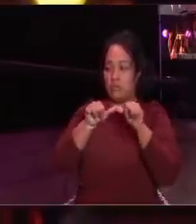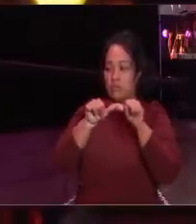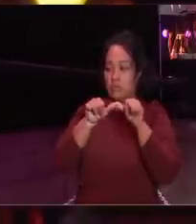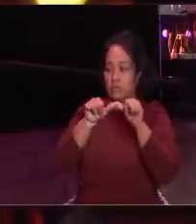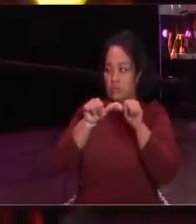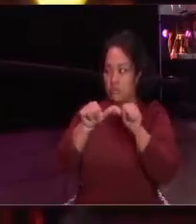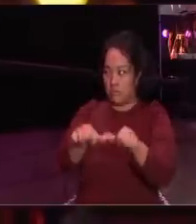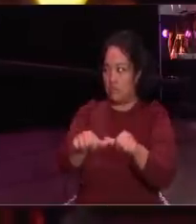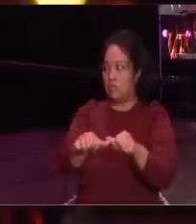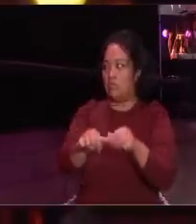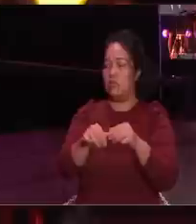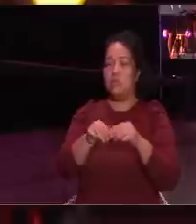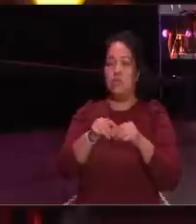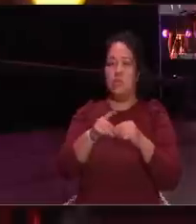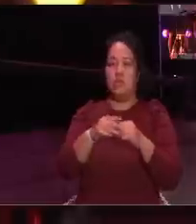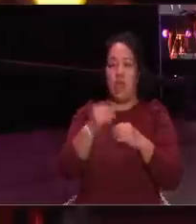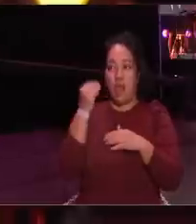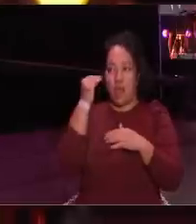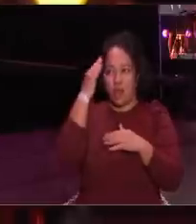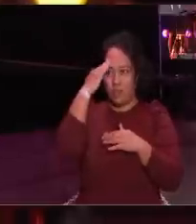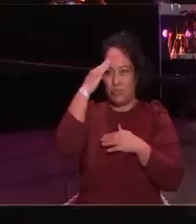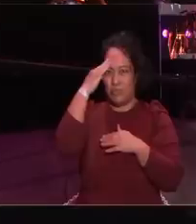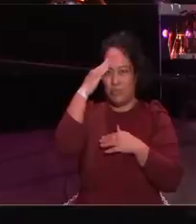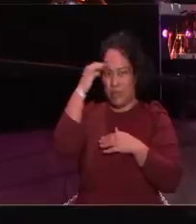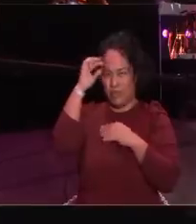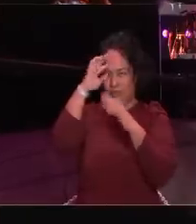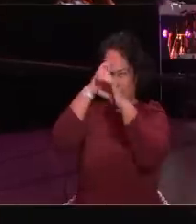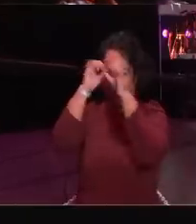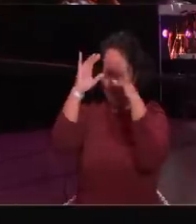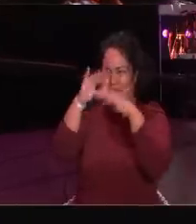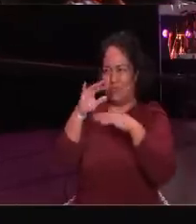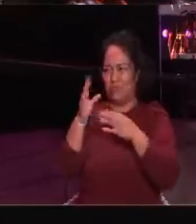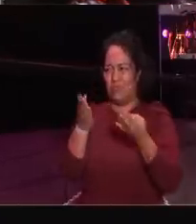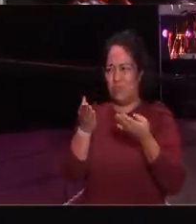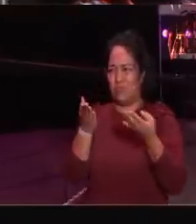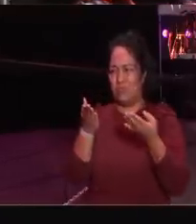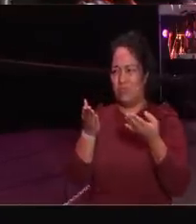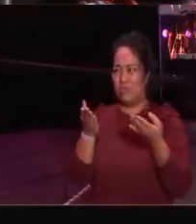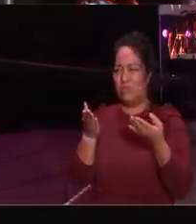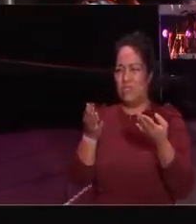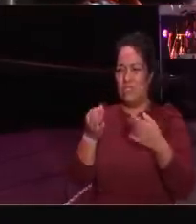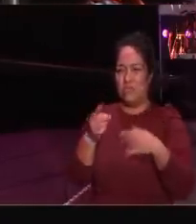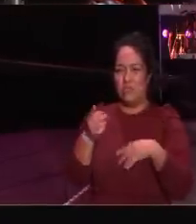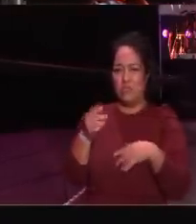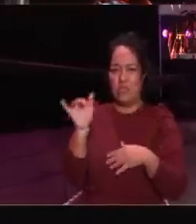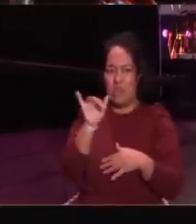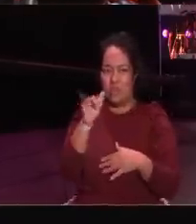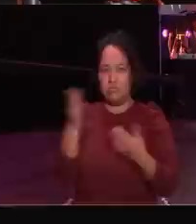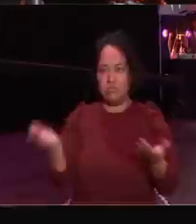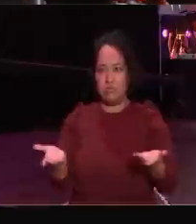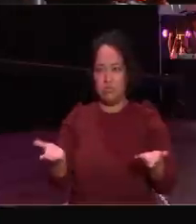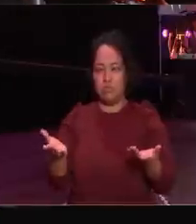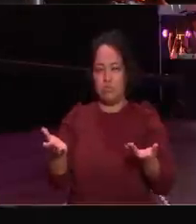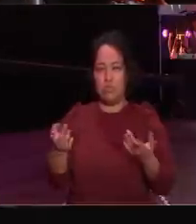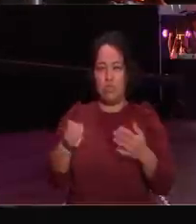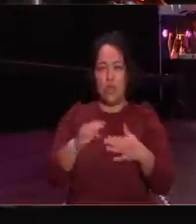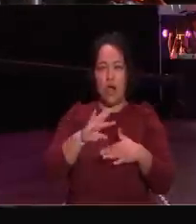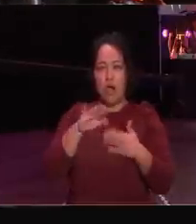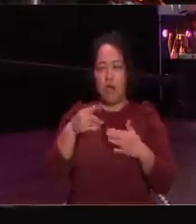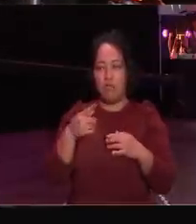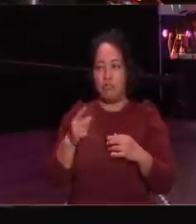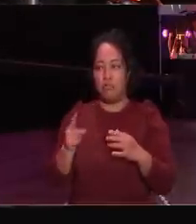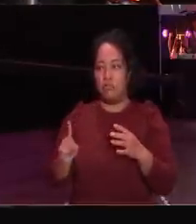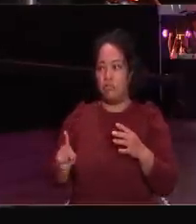culto donde estaban los hermanos. Can you imagine the services where the brothers were? Así como este. Just like this one. Y de repente alguien viene. And all of a sudden